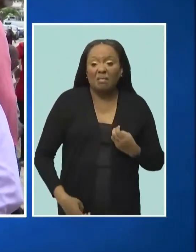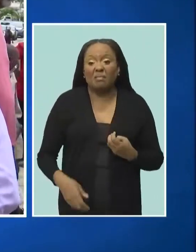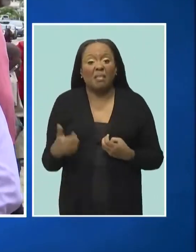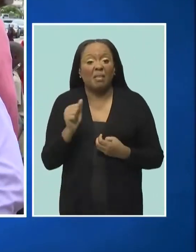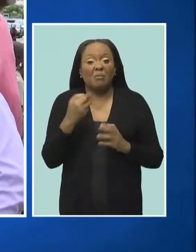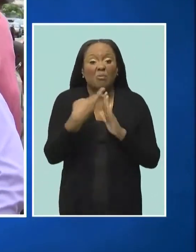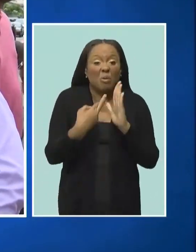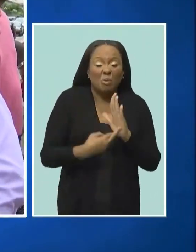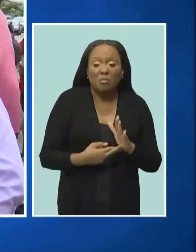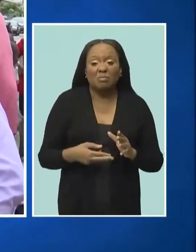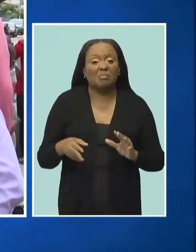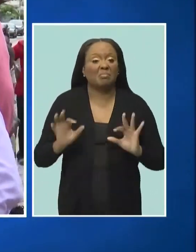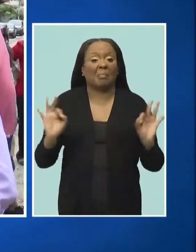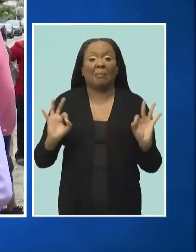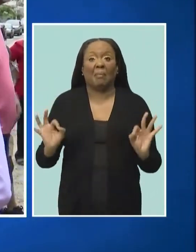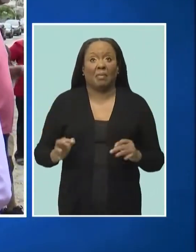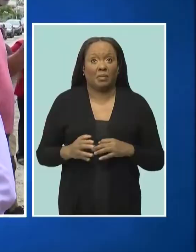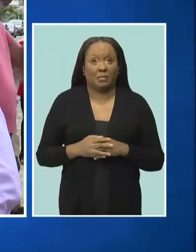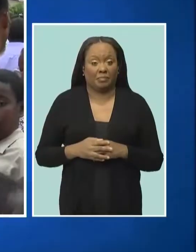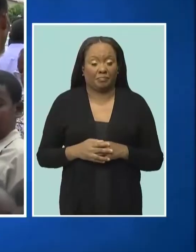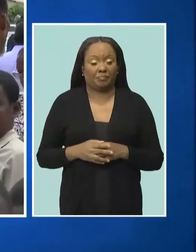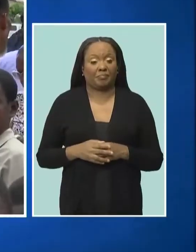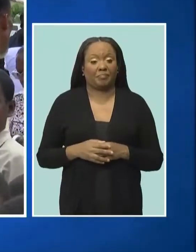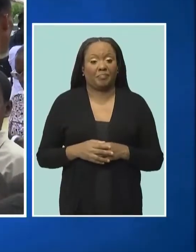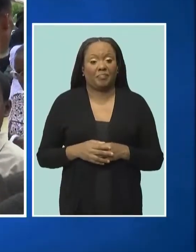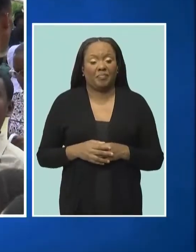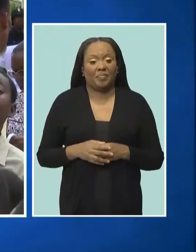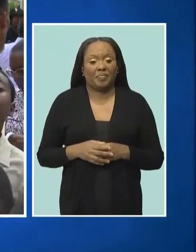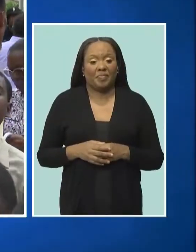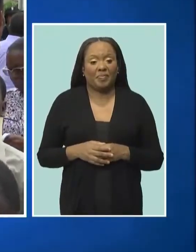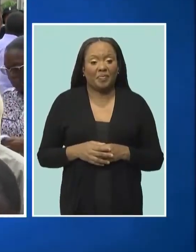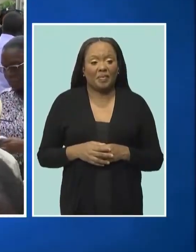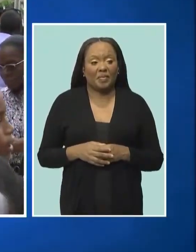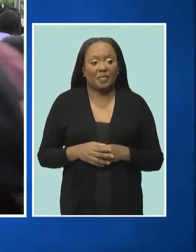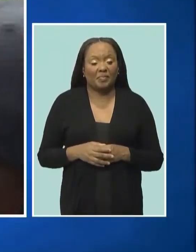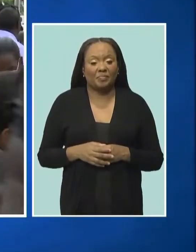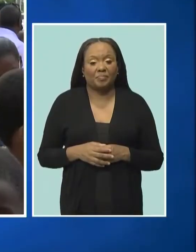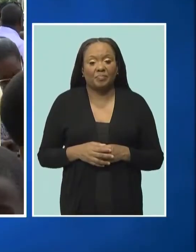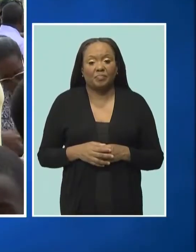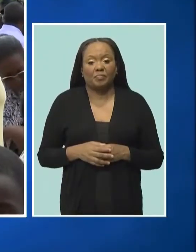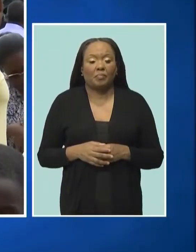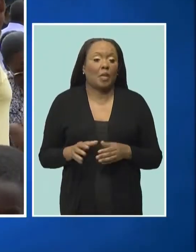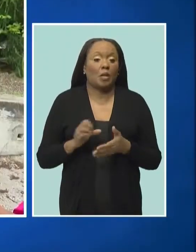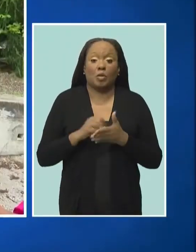protocols. Students who were supposed to be were there,